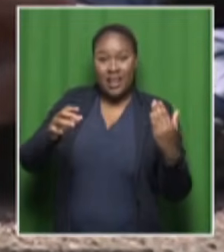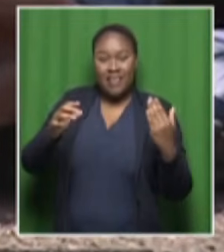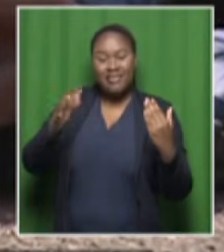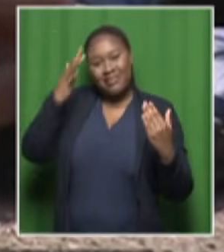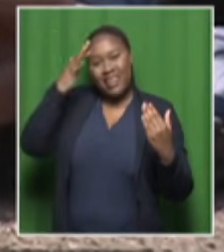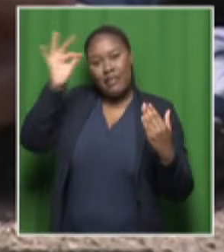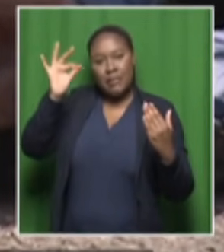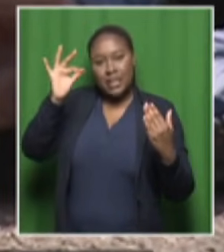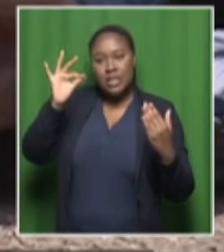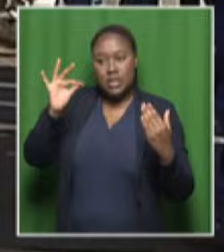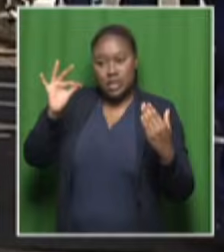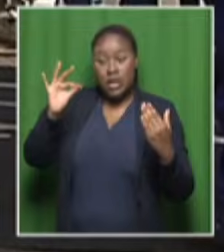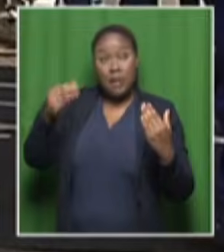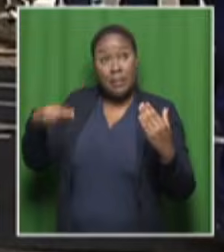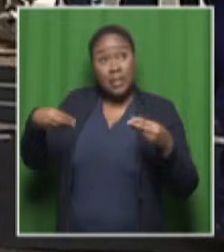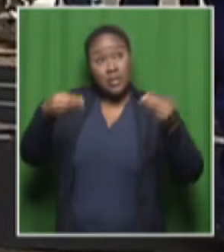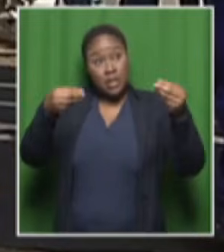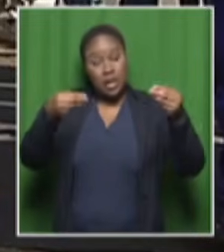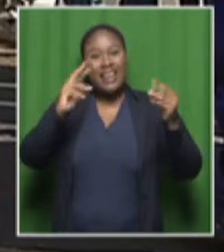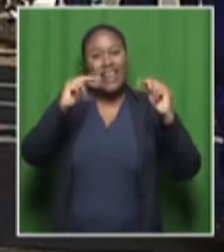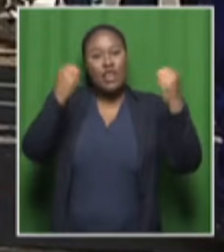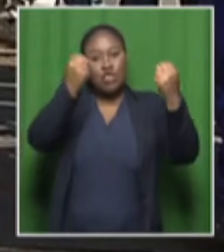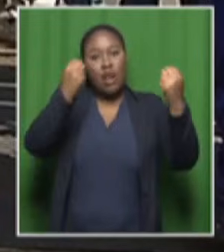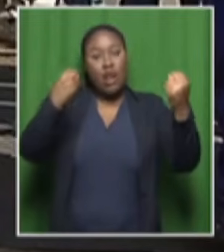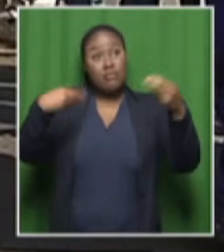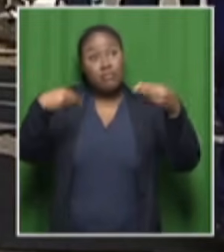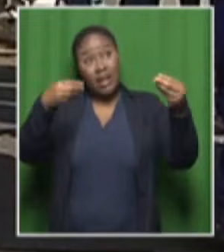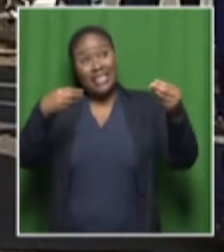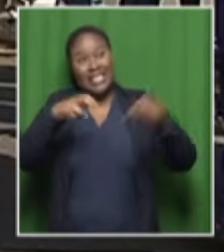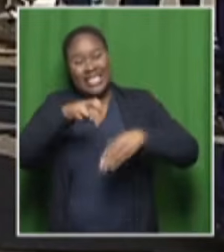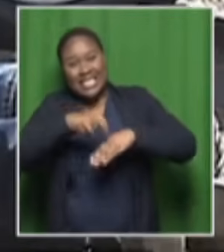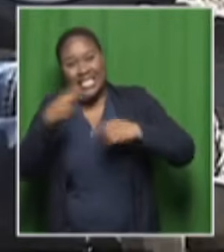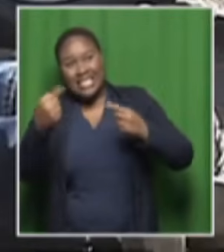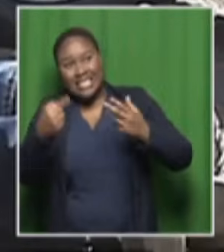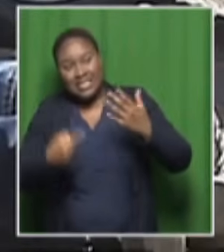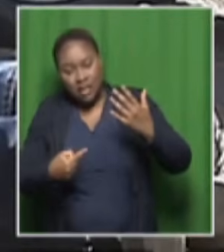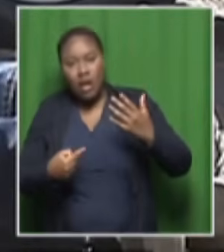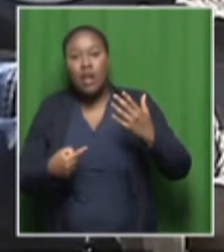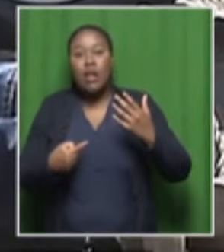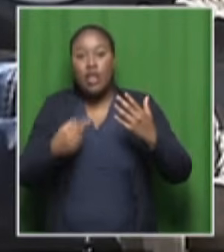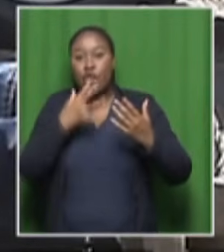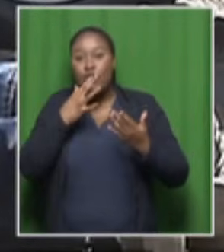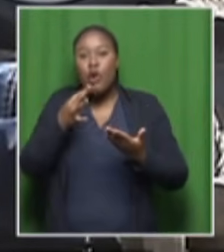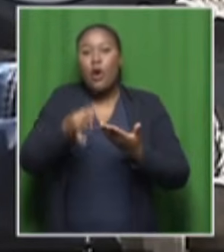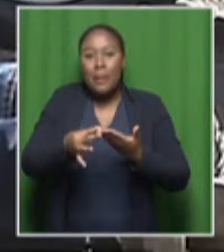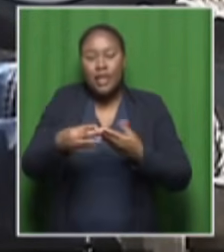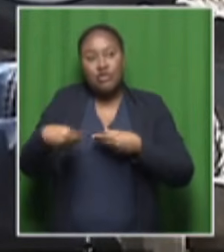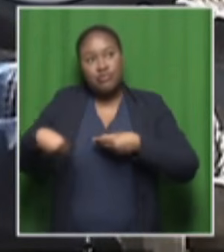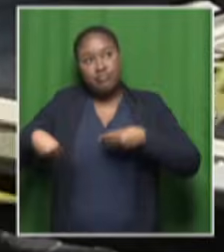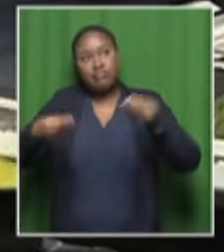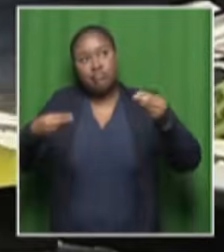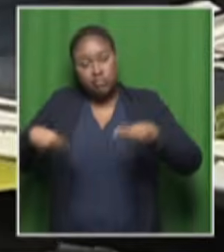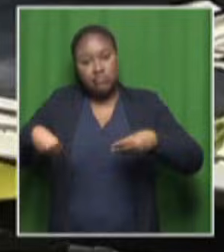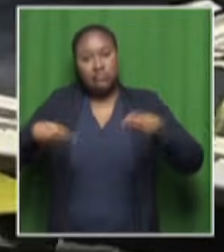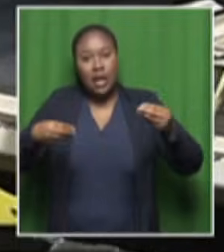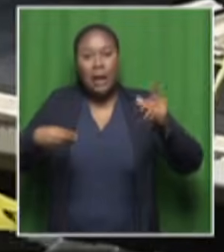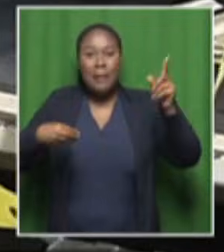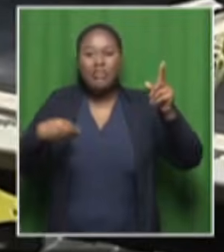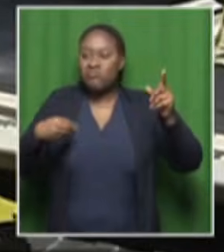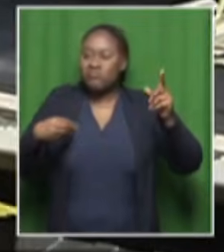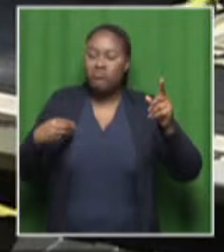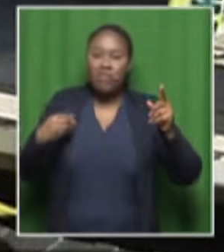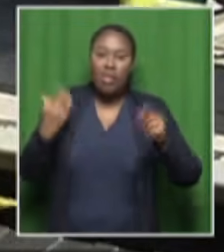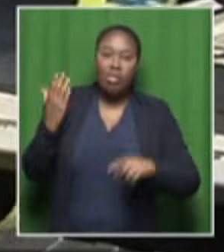needs and priorities to the national, and those recommendations on a yearly basis, I always see it is hardly taken